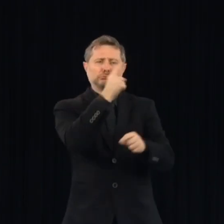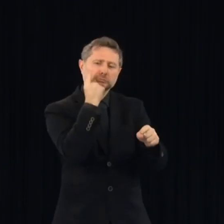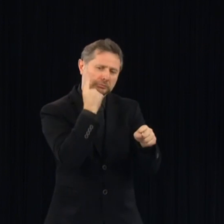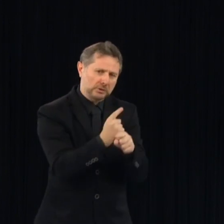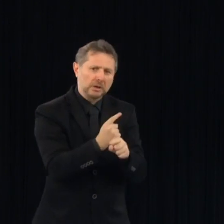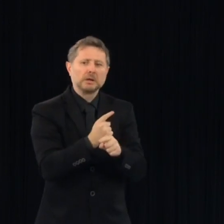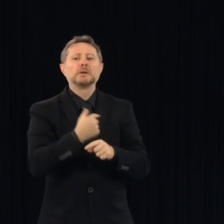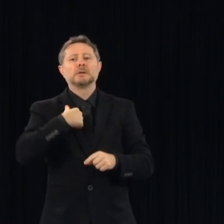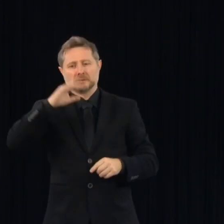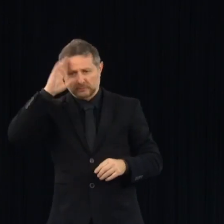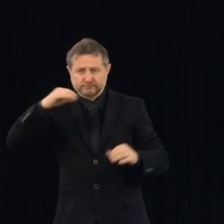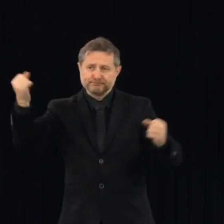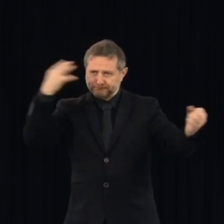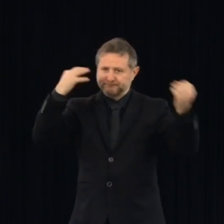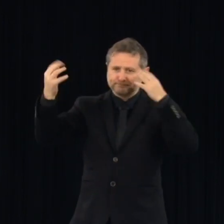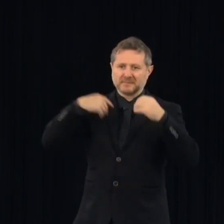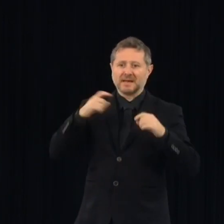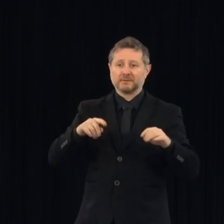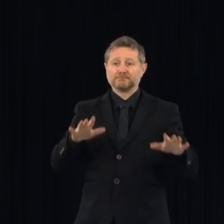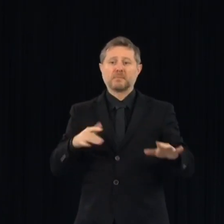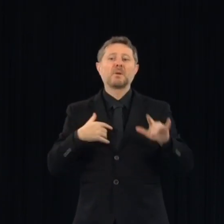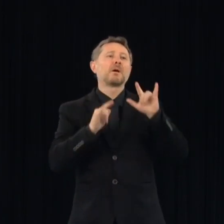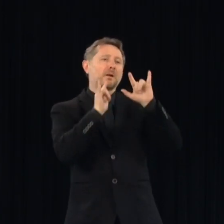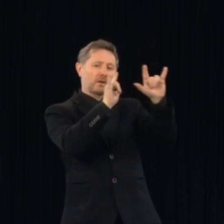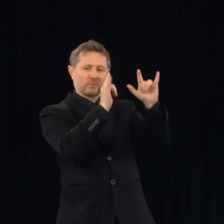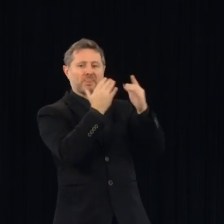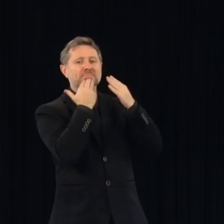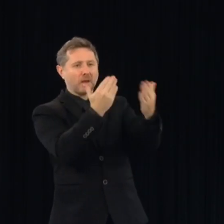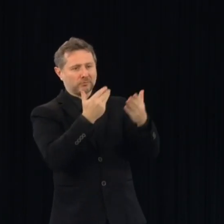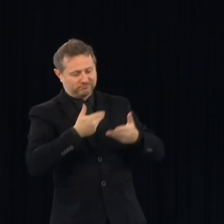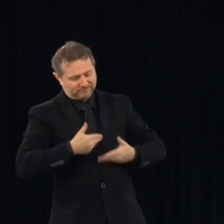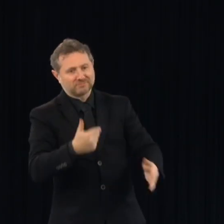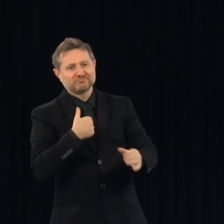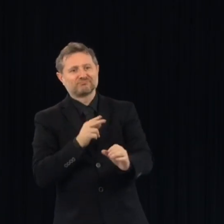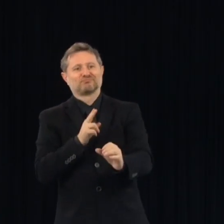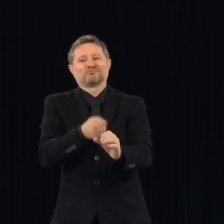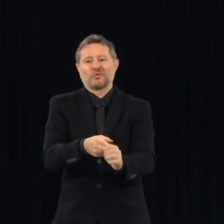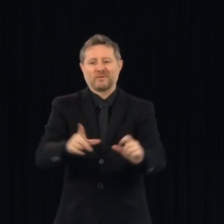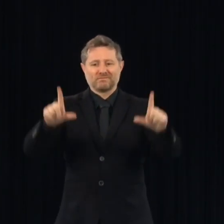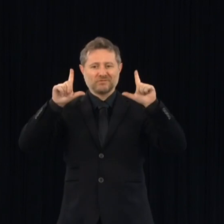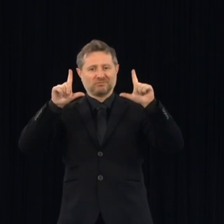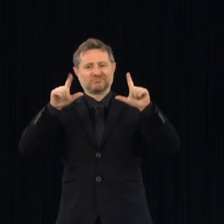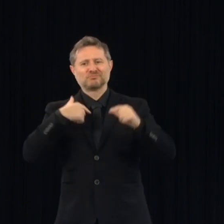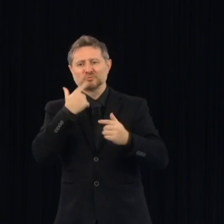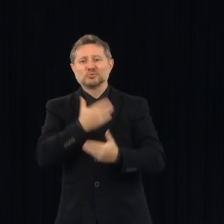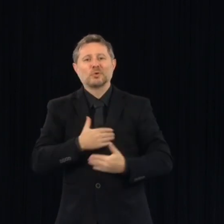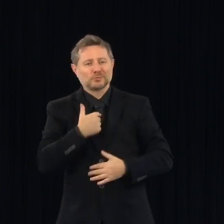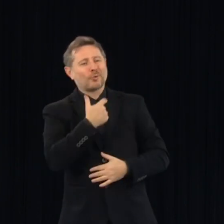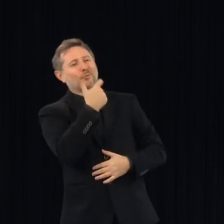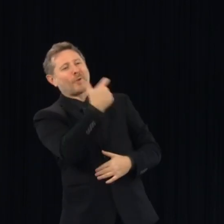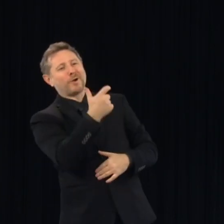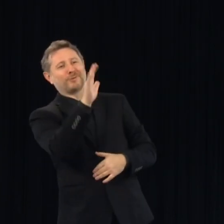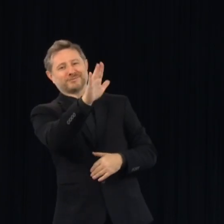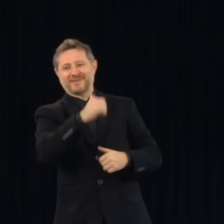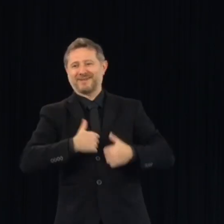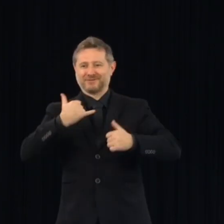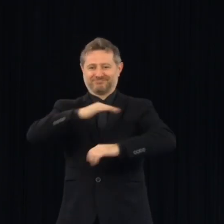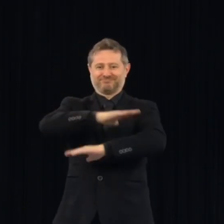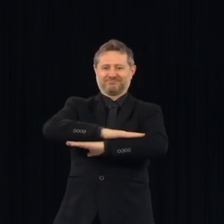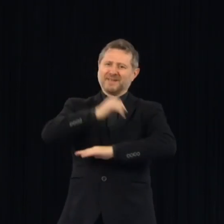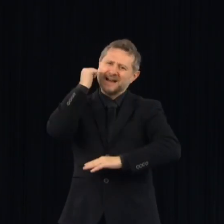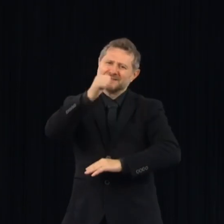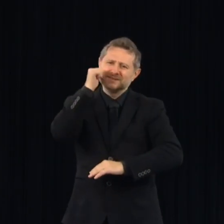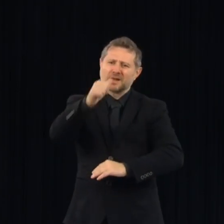hear all the advice. I love you. Thank you for letting me join today. I'll enjoy watching this now that I know it's a regular thing. I'll watch it every